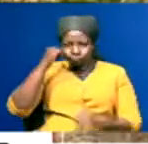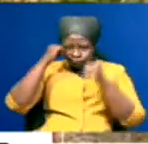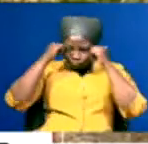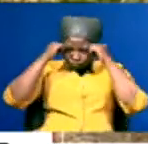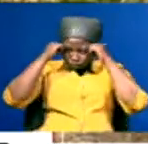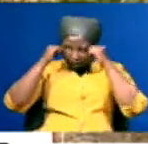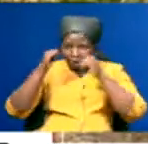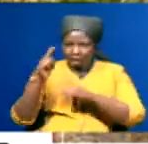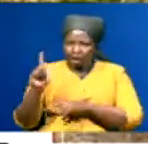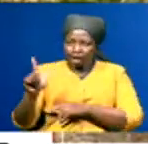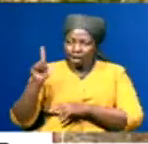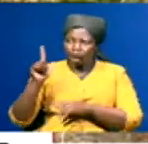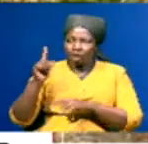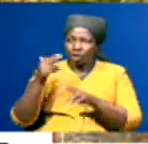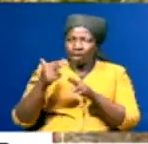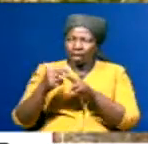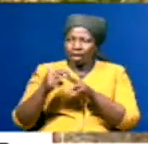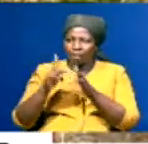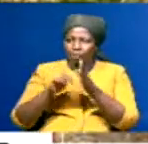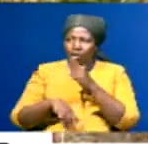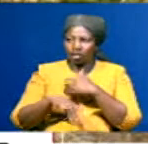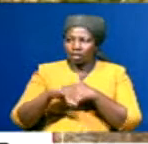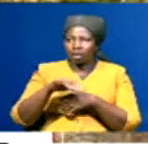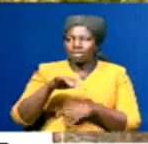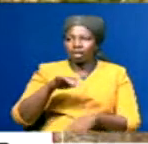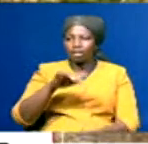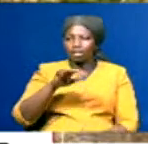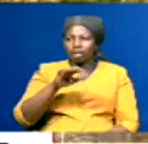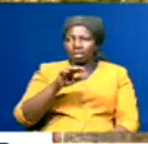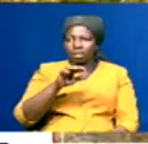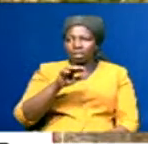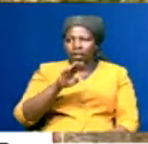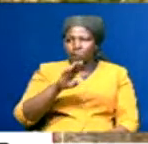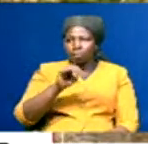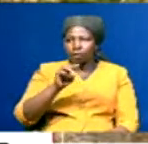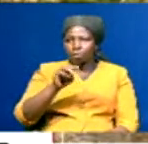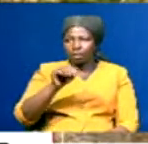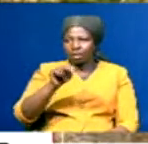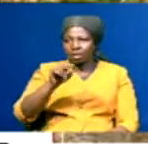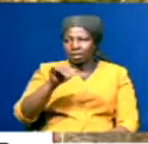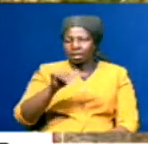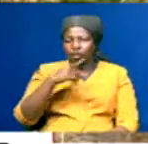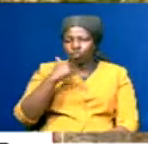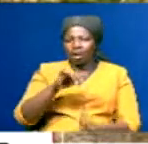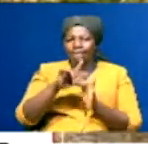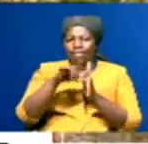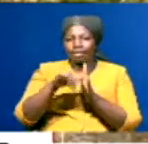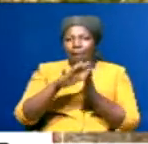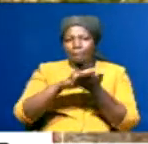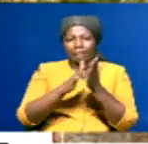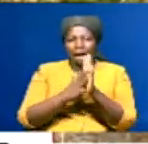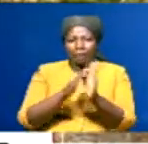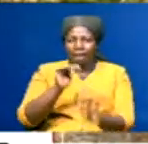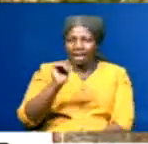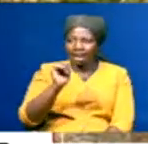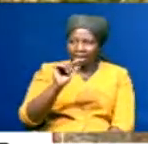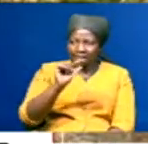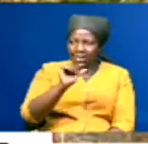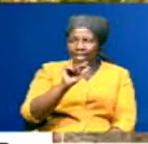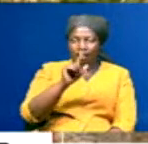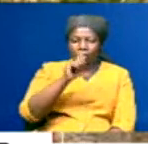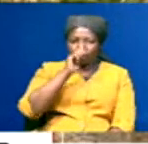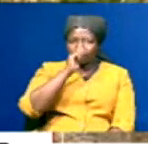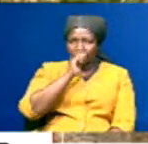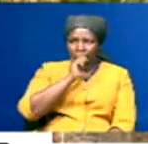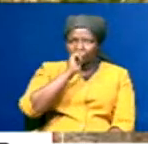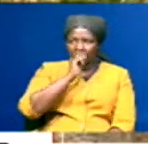called Mr. Bomani, who later on became the Attorney General of Tanzania. This is